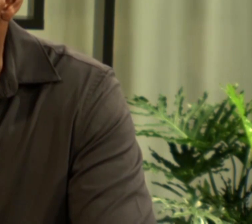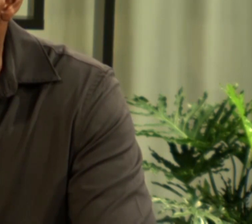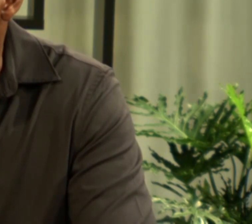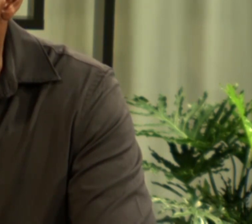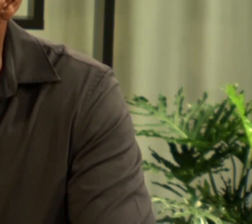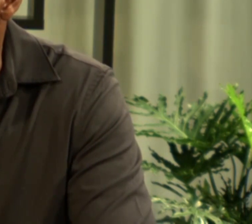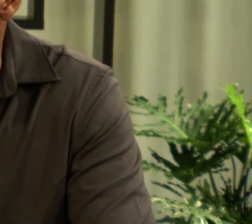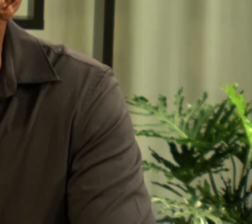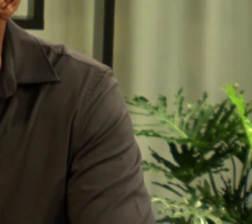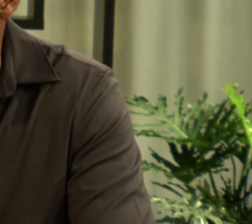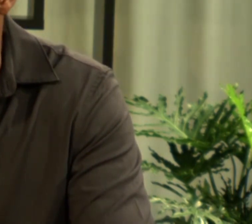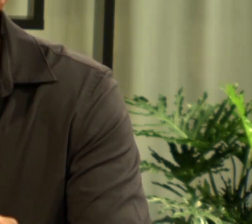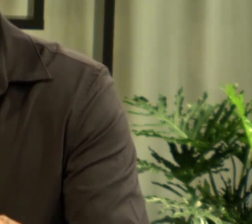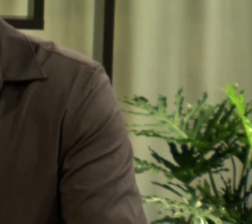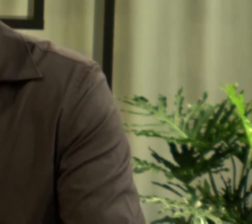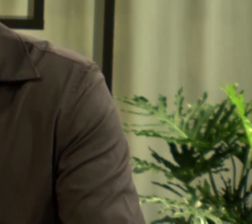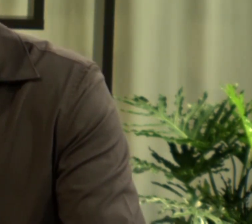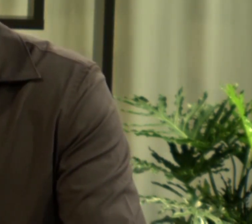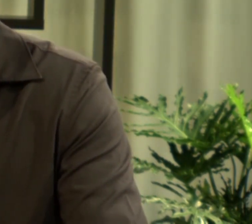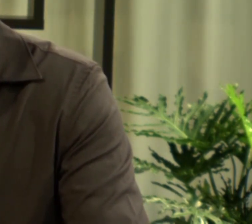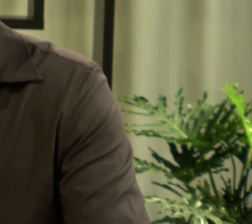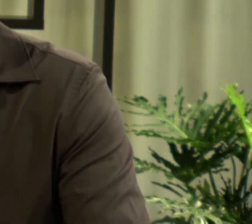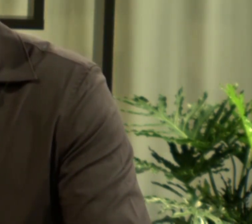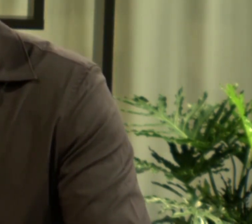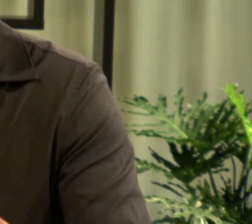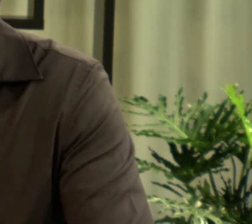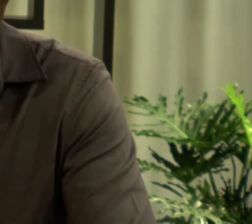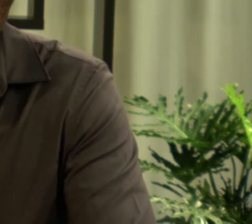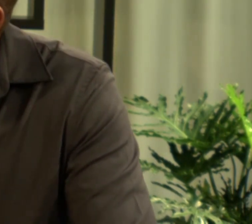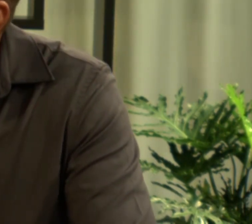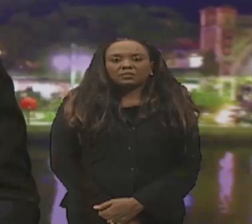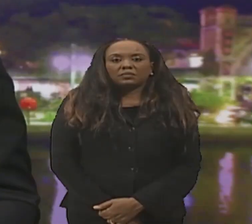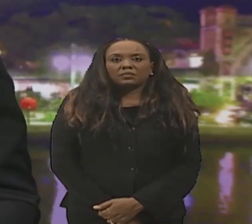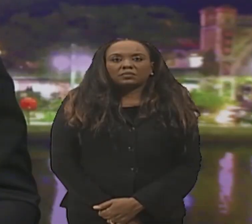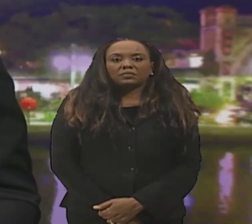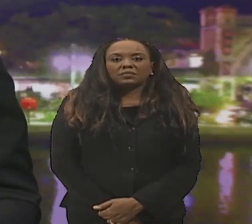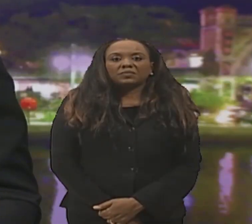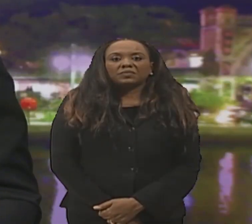your garbage before garbage day. That's a good suggestion. It's not always practical.